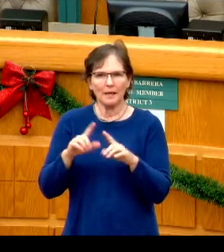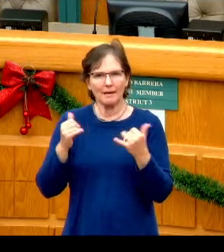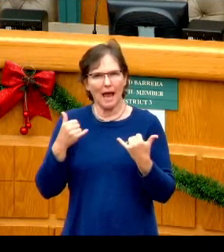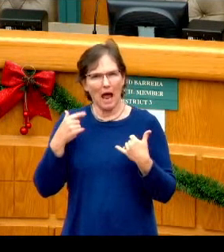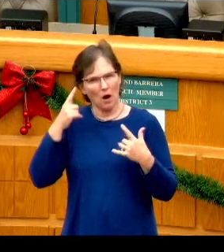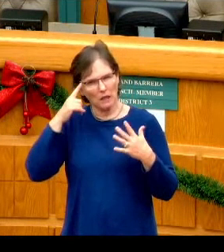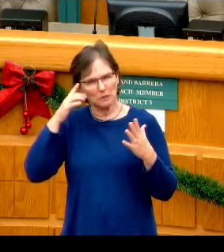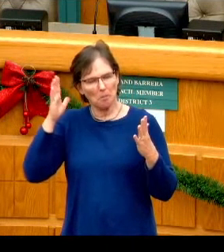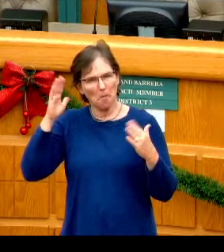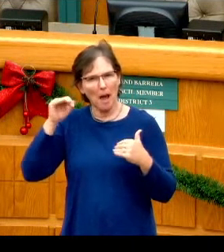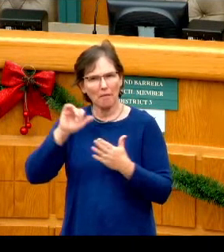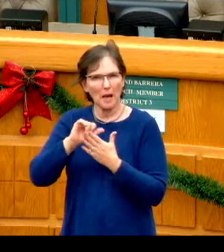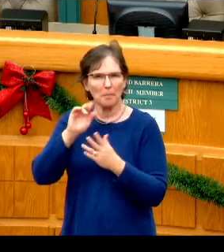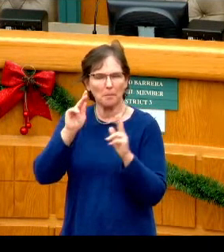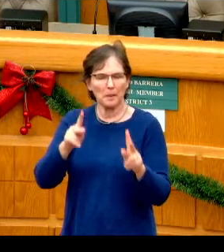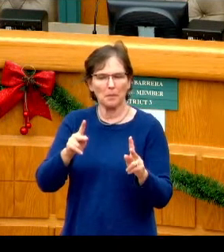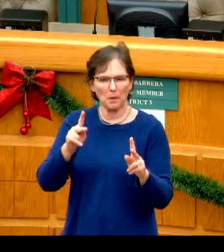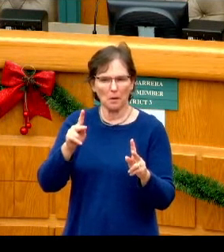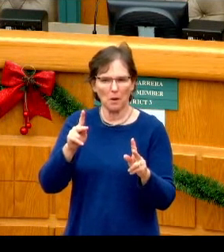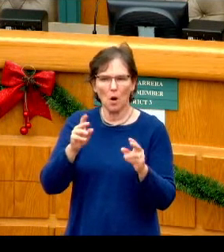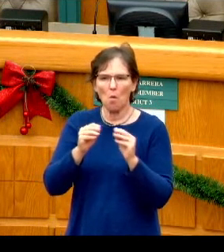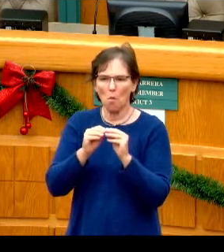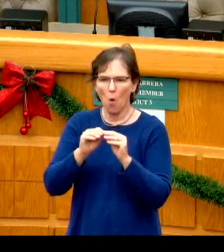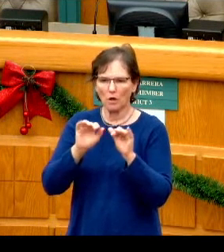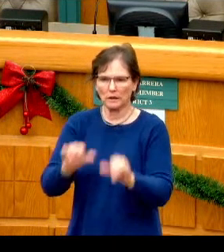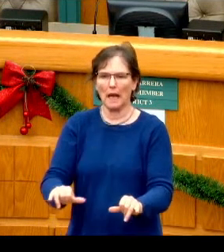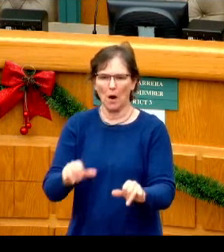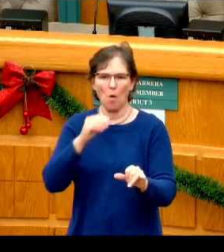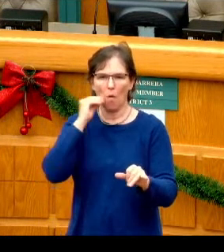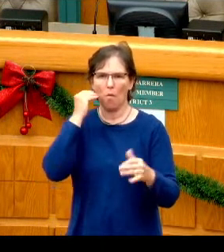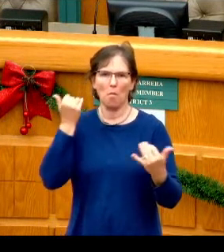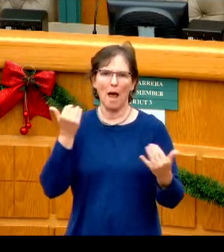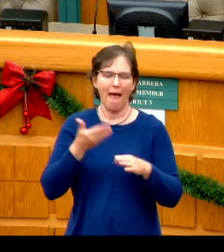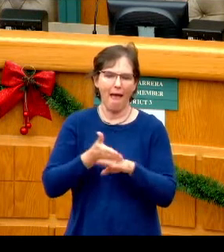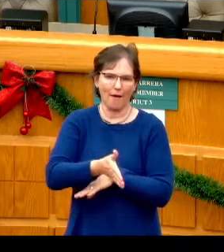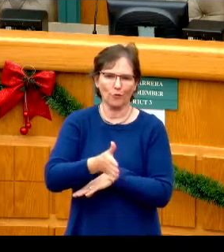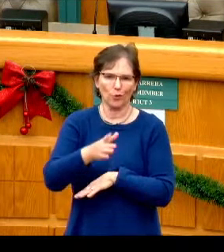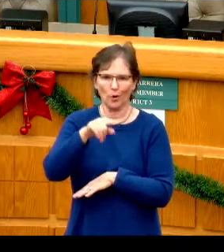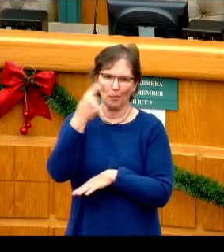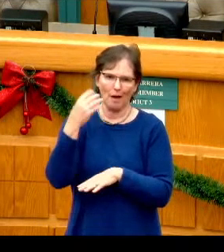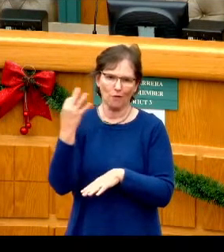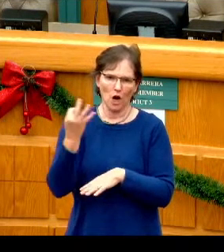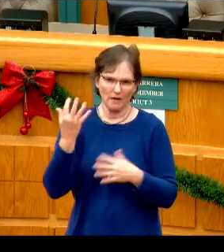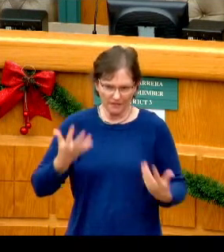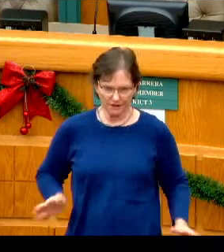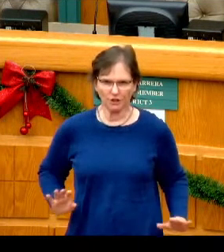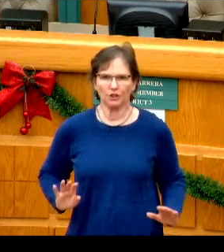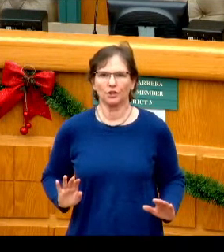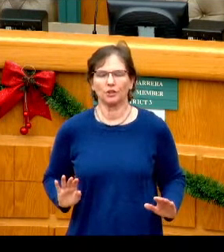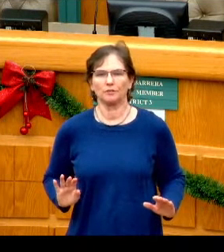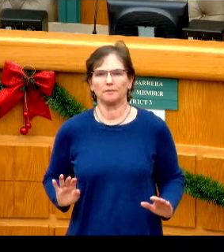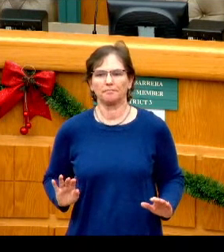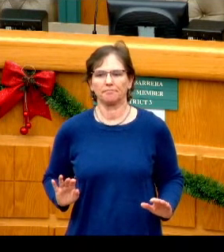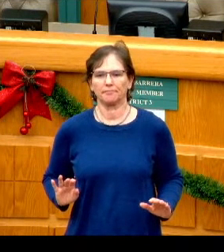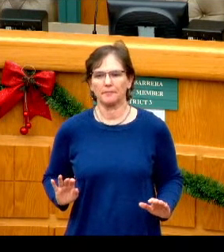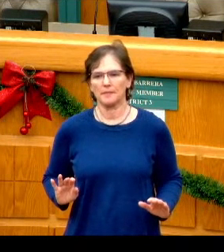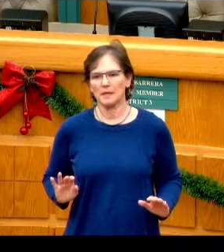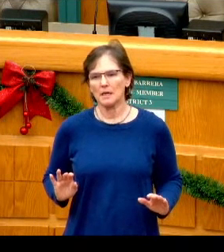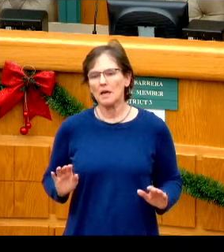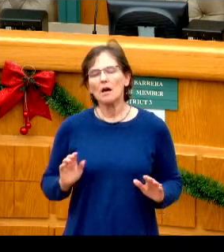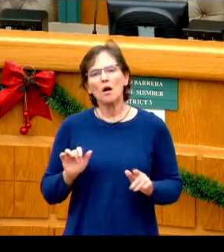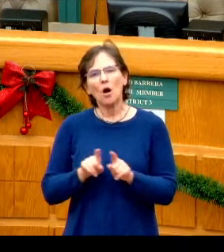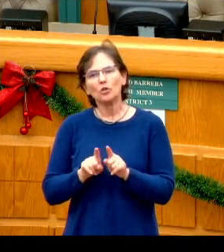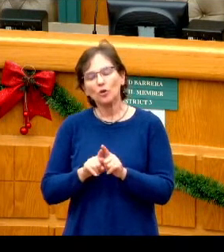down to normal levels of activity that aren't being affected by Thanksgiving anymore. And it's important to keep in